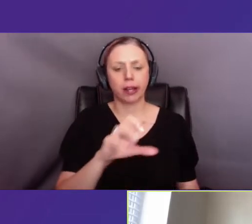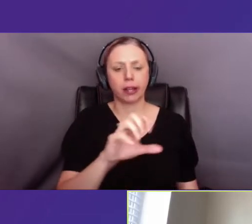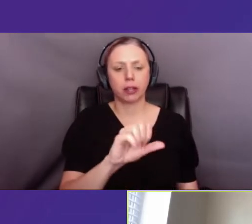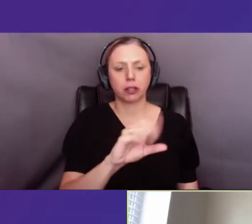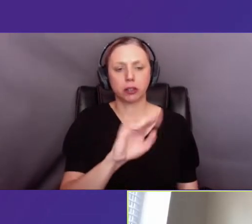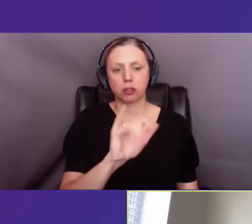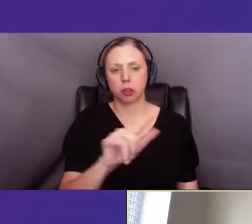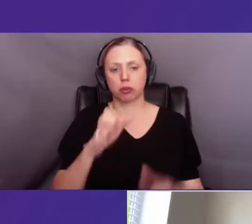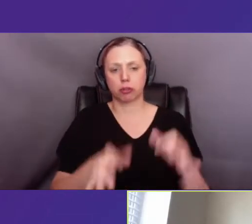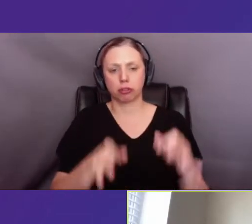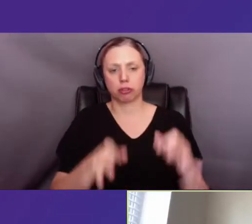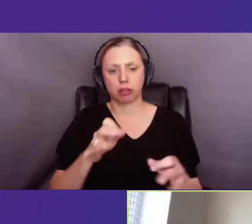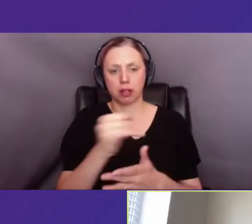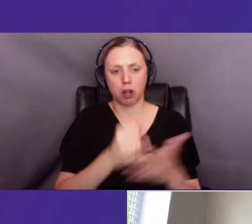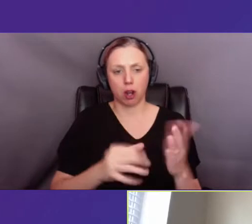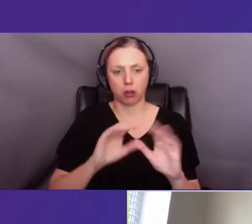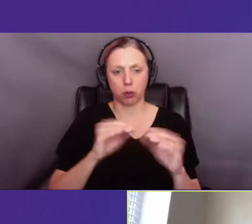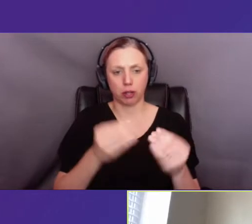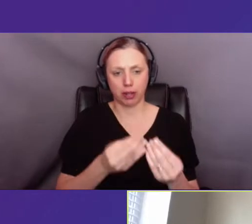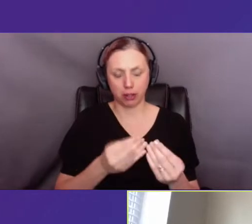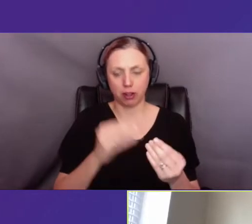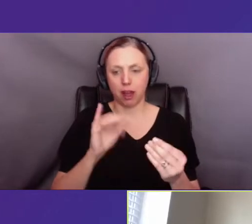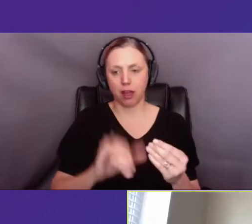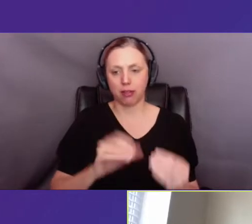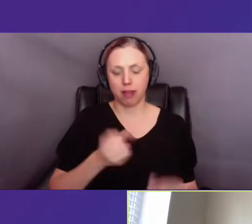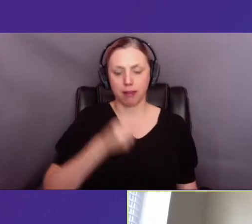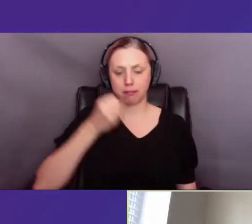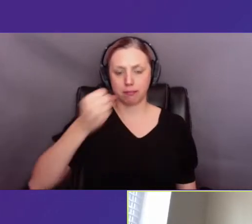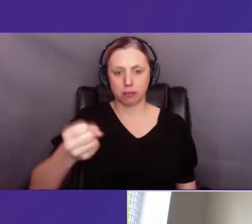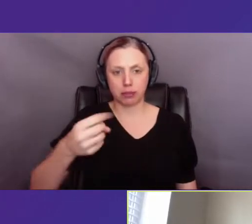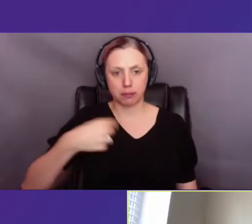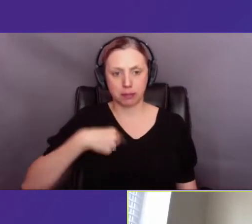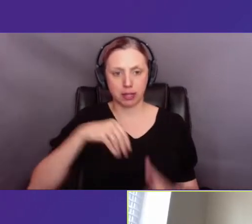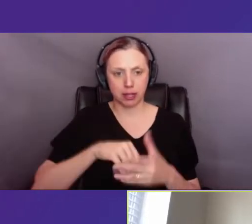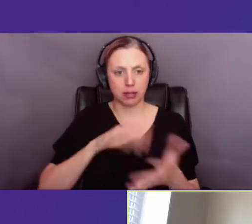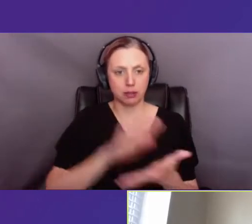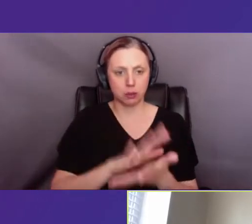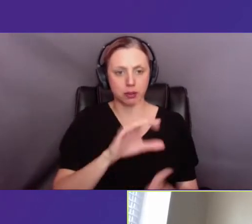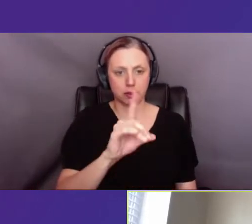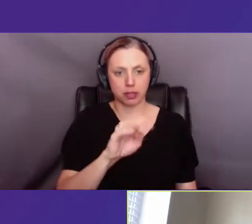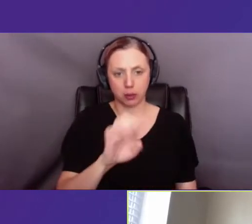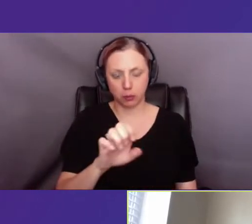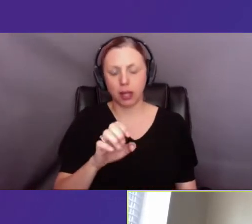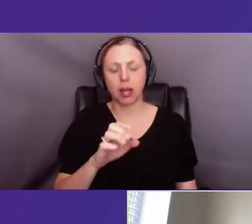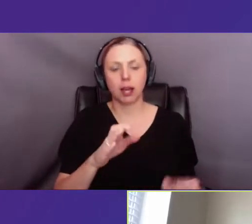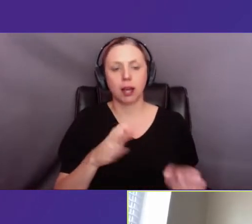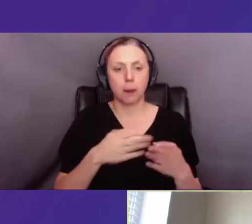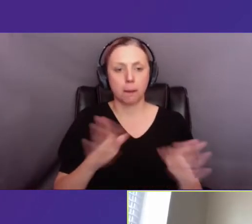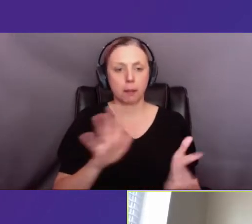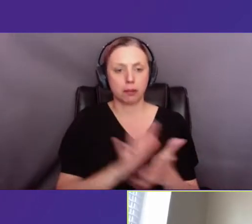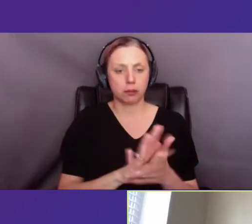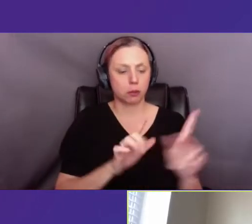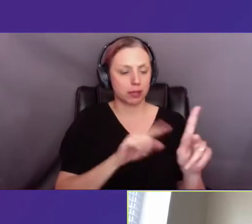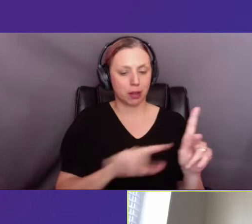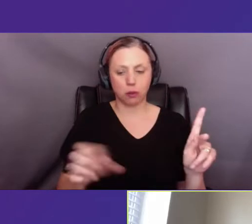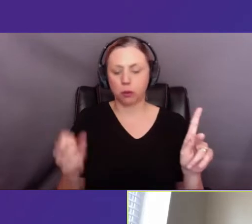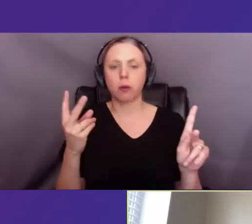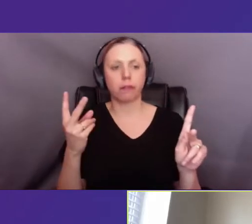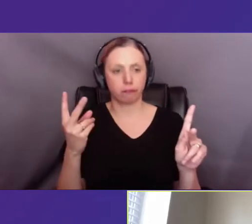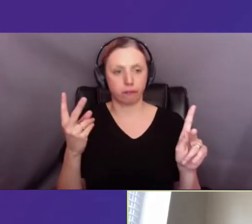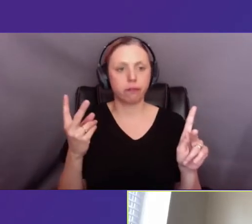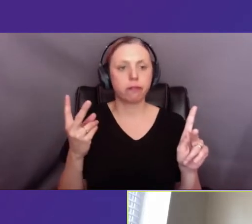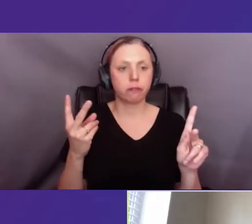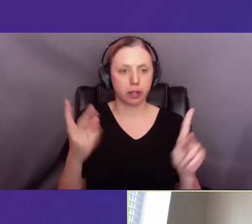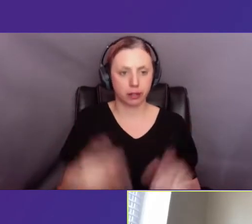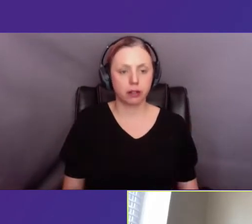organization that places me in a lot of the schools in the DOE, public schools from K through 12. And so a lot of